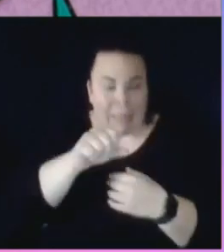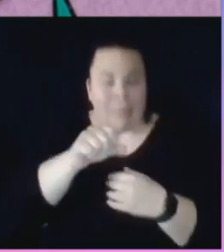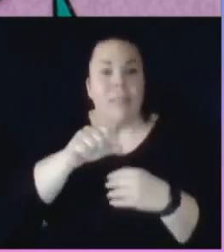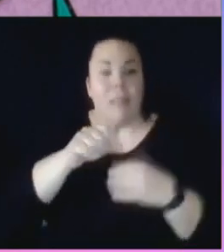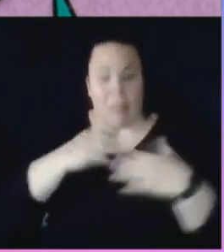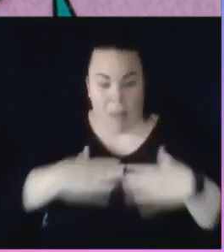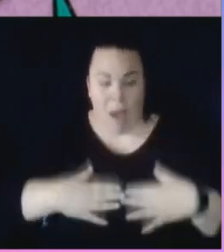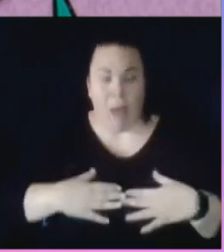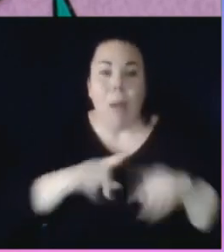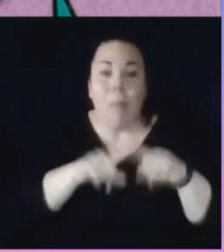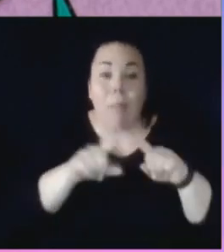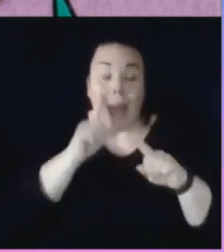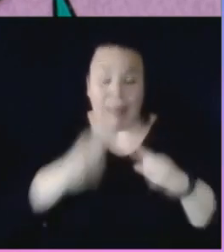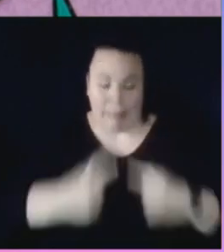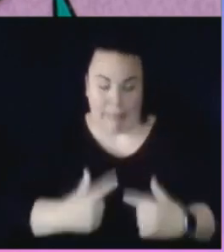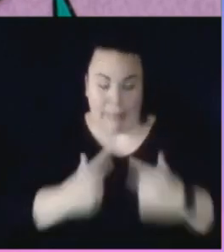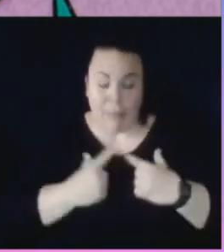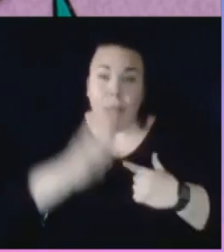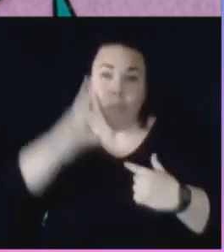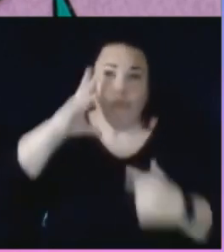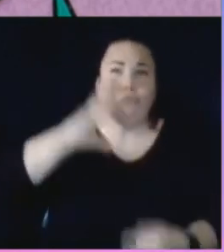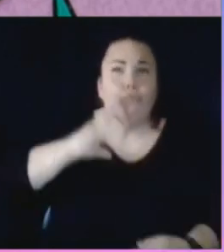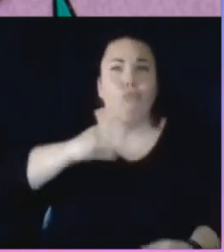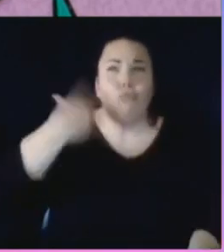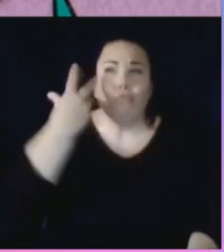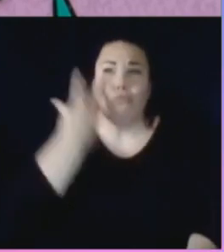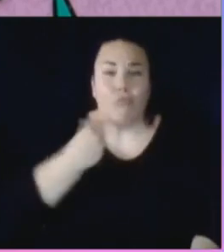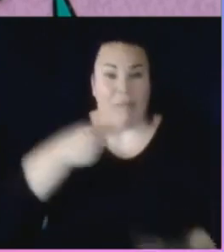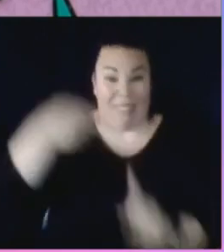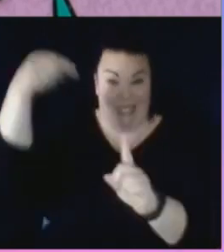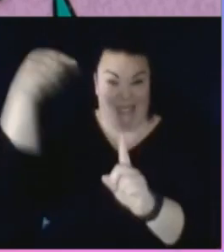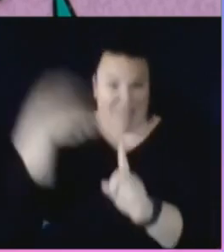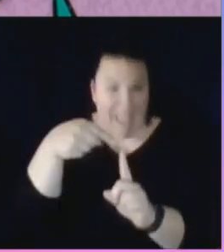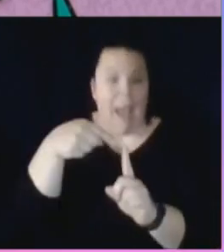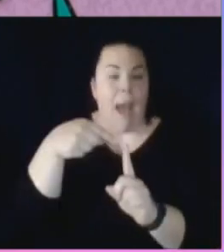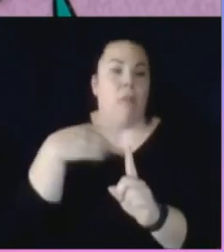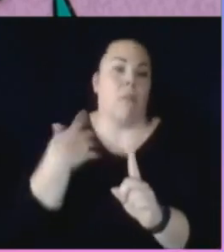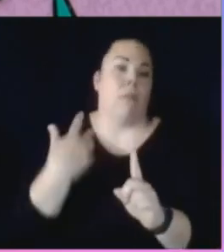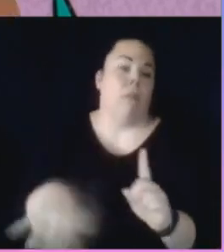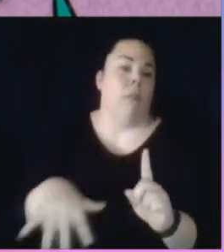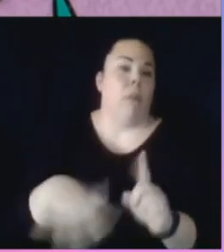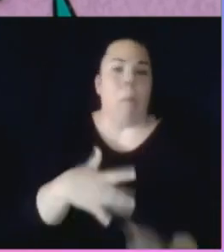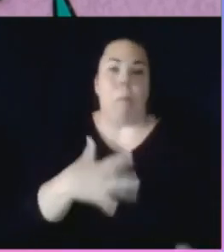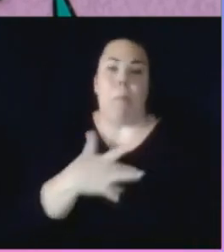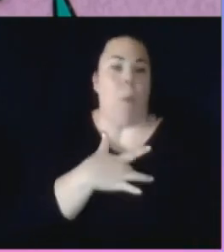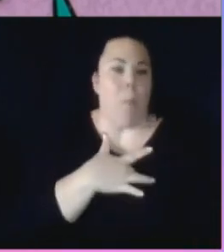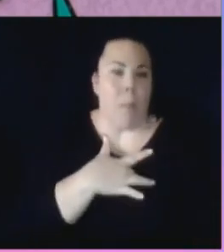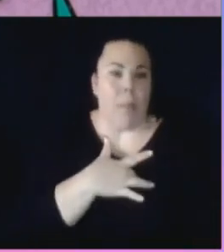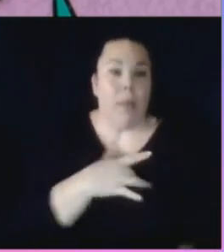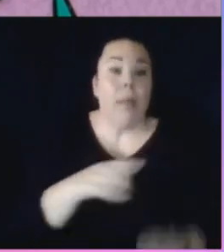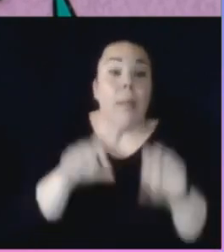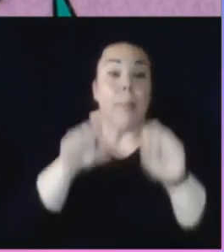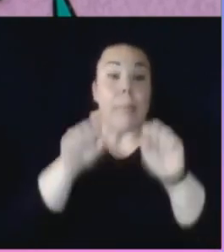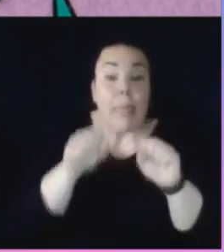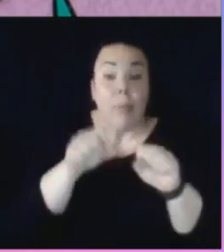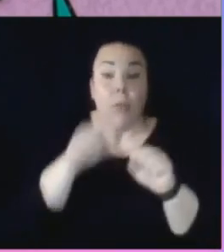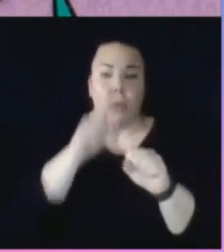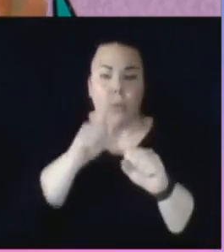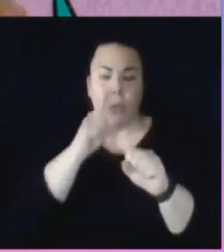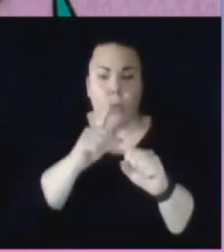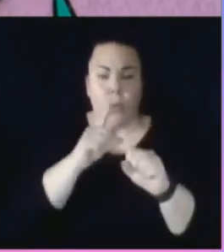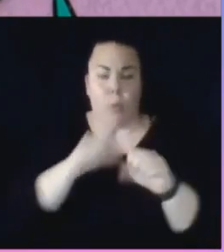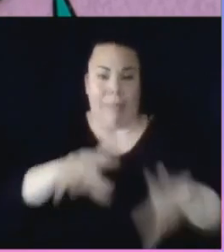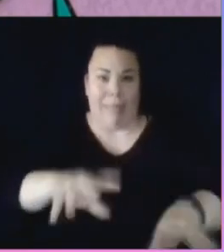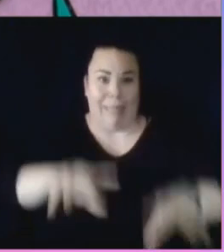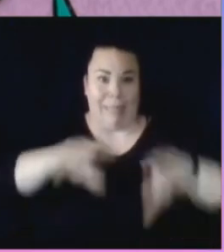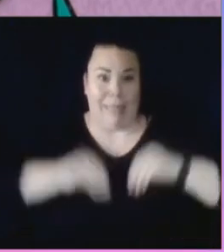most incredible art forms. And that's why I loved what Fatima was saying in the film, is actually being able to embrace your life journey as